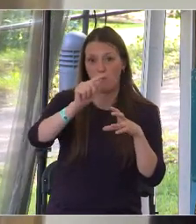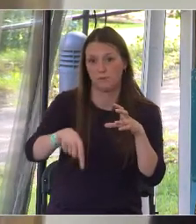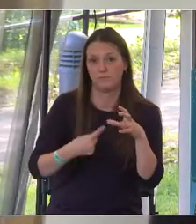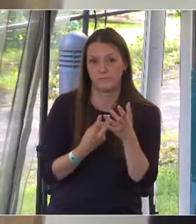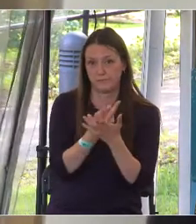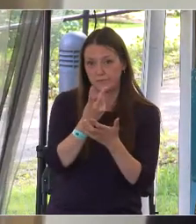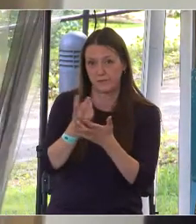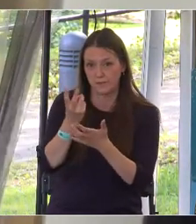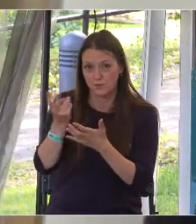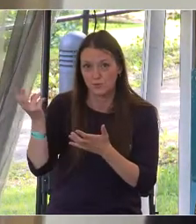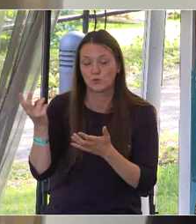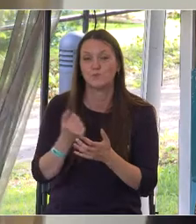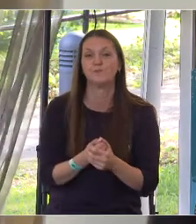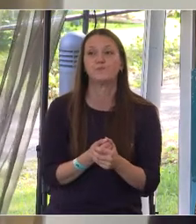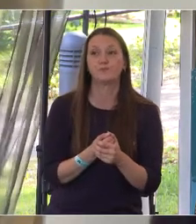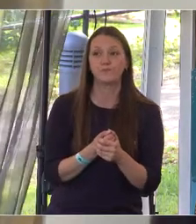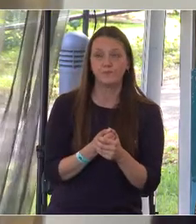some 25 or 30 people.